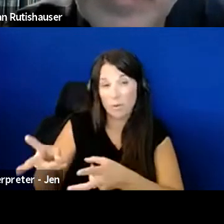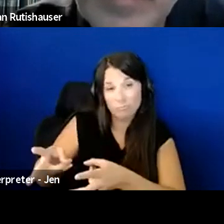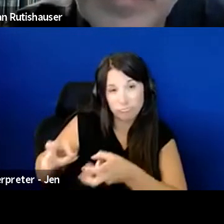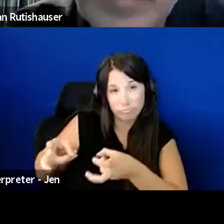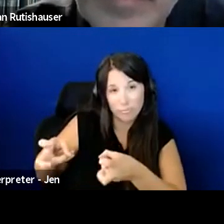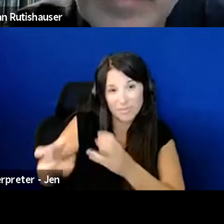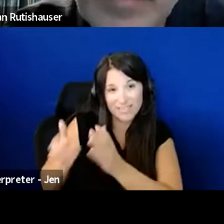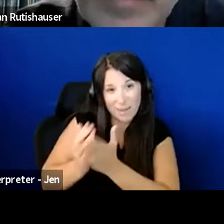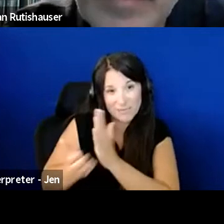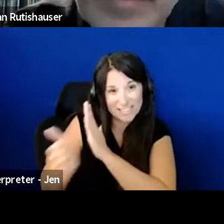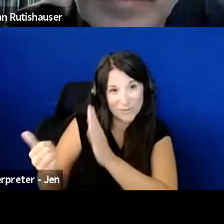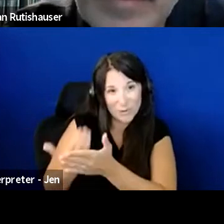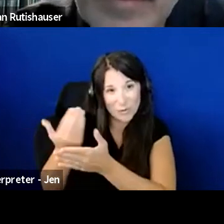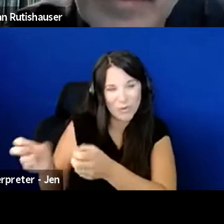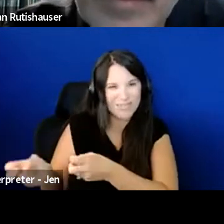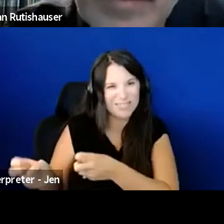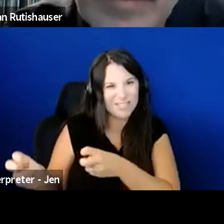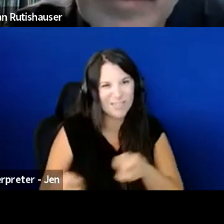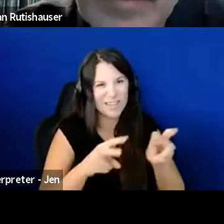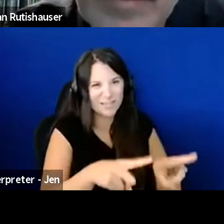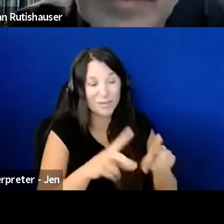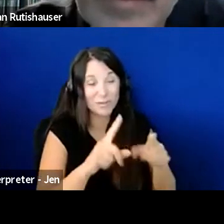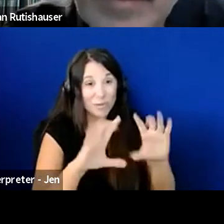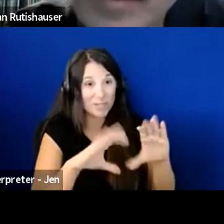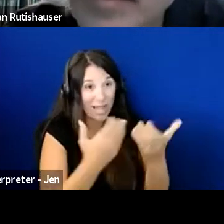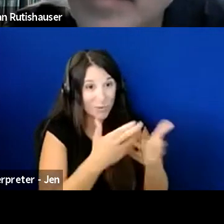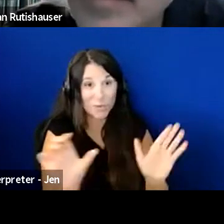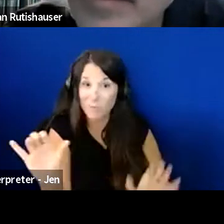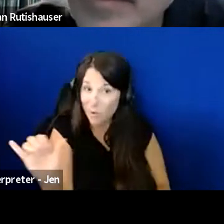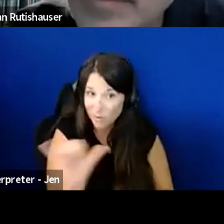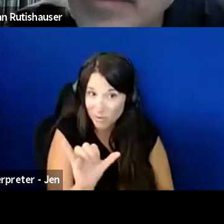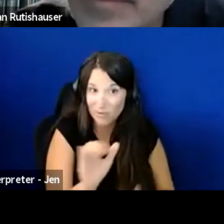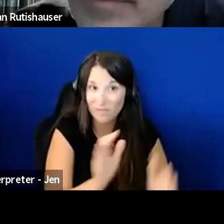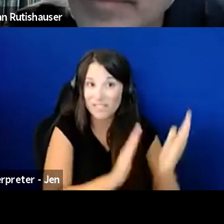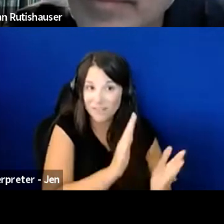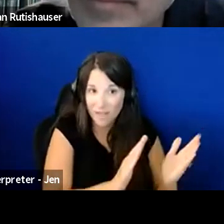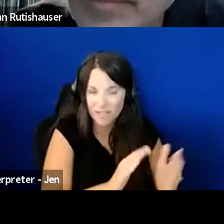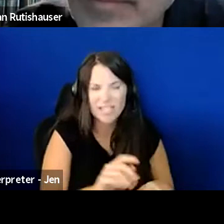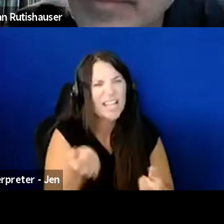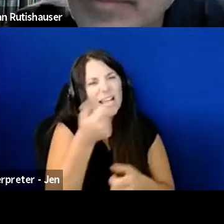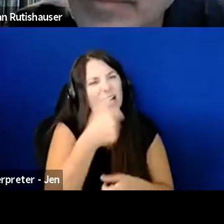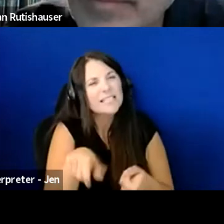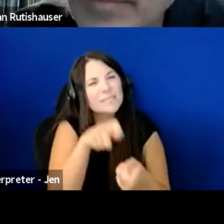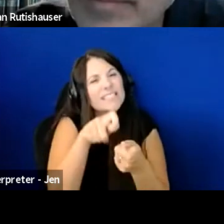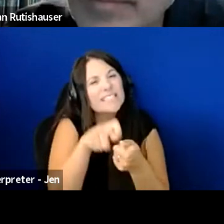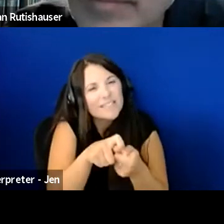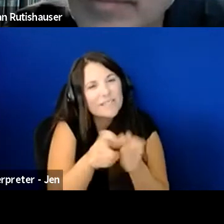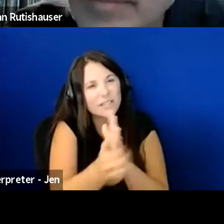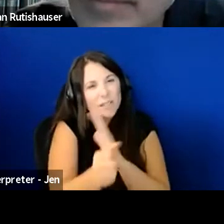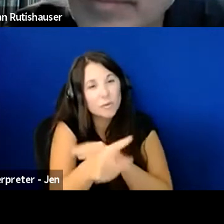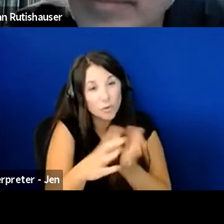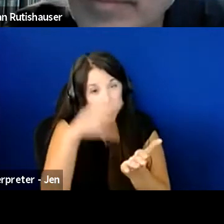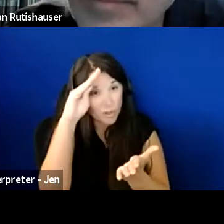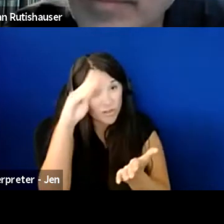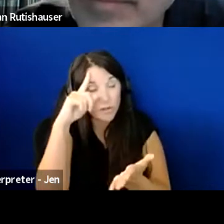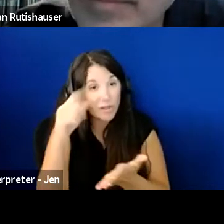well. Were there any skills that you learned during the trainings that you specifically think helped your face-to-face courses as well?